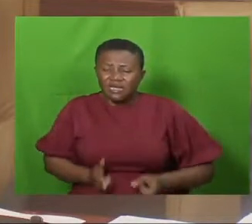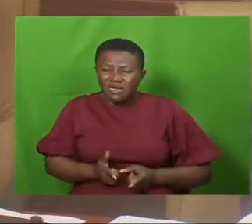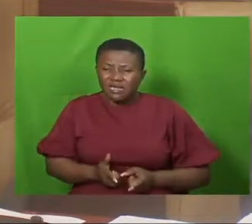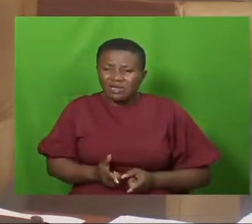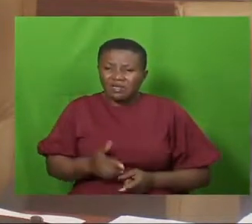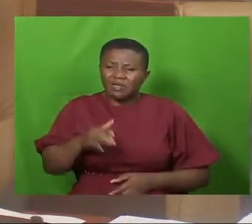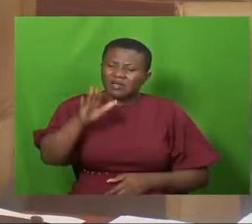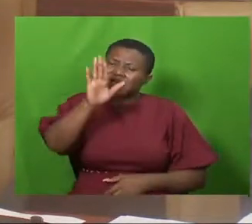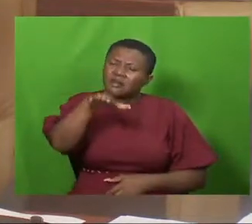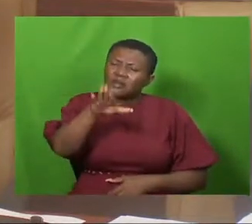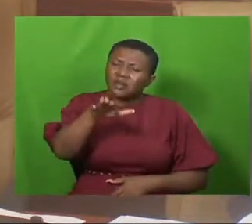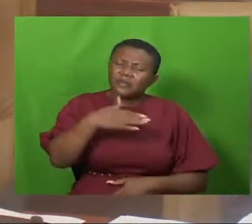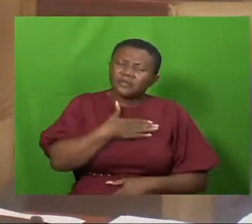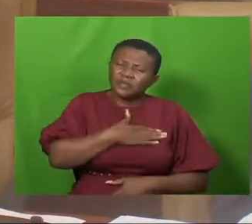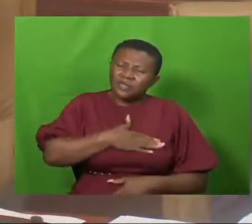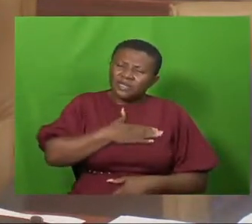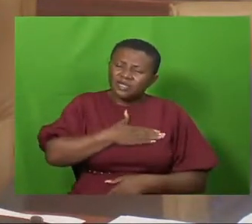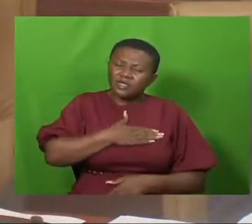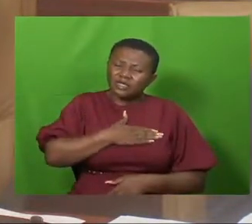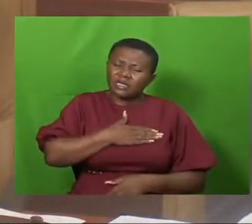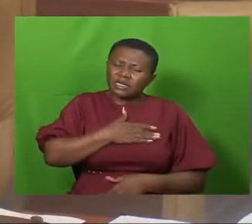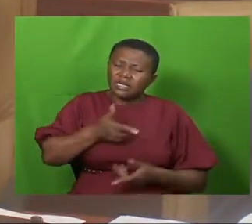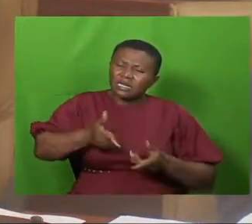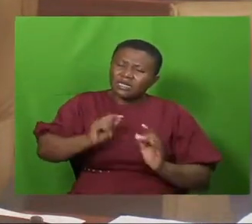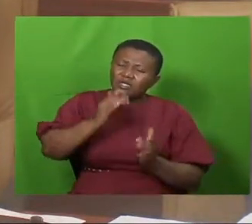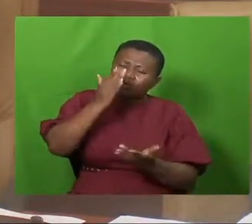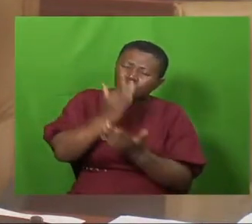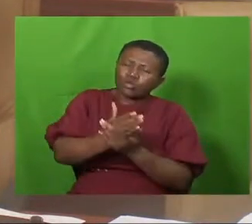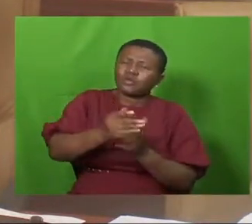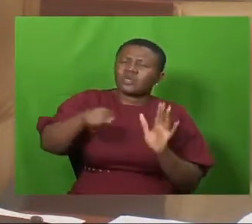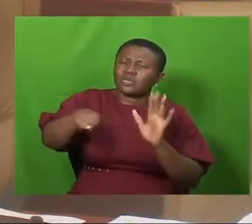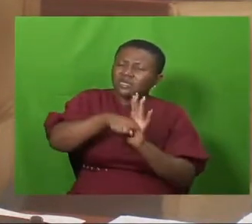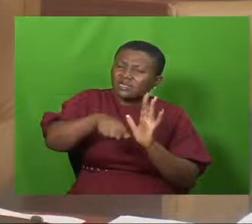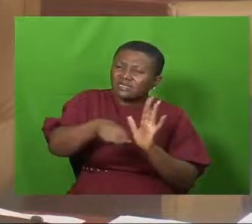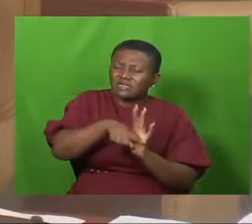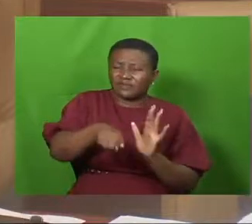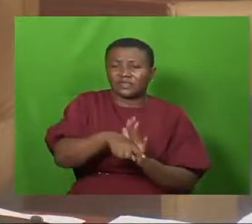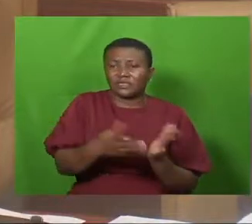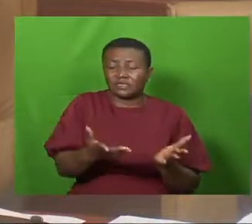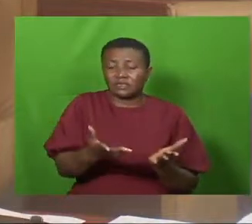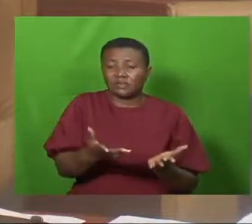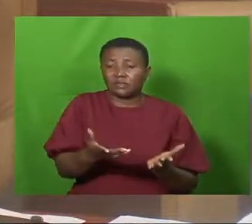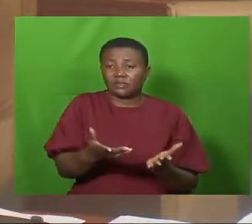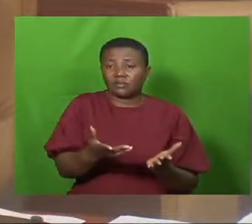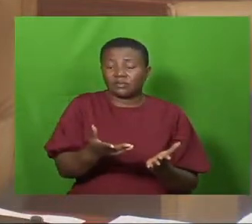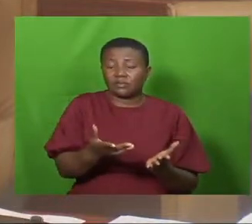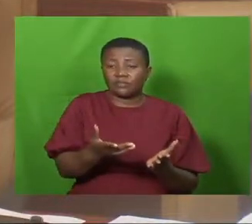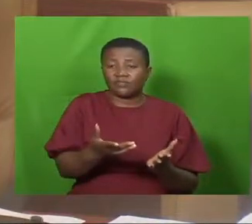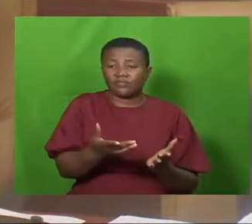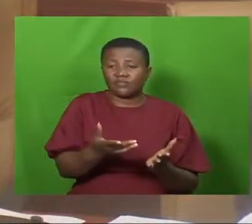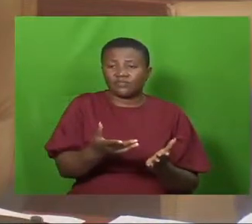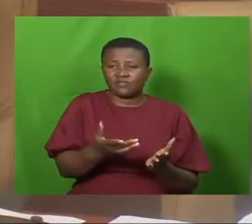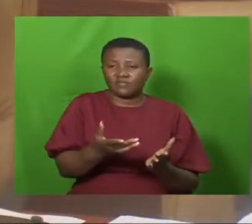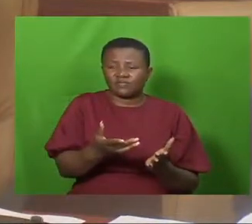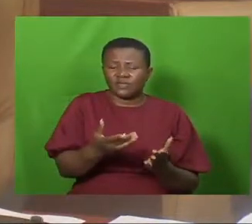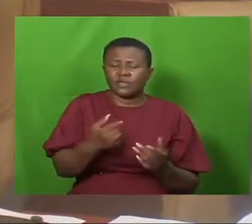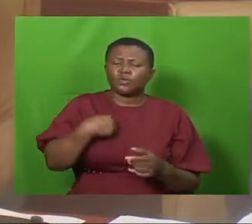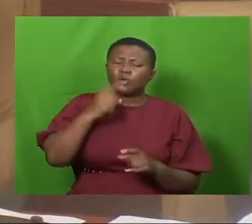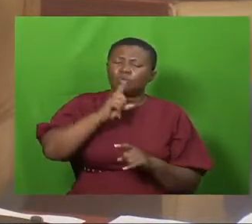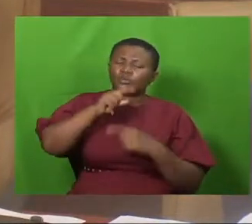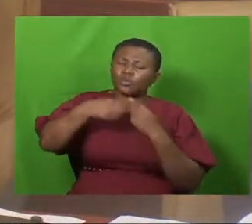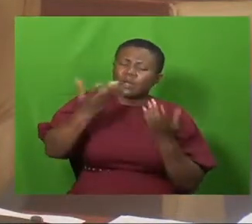so pessimistic in our outlook on life. Let us speak blessings on our